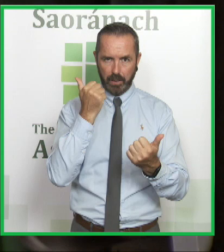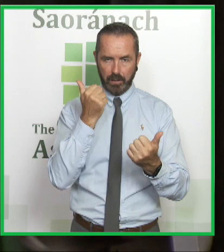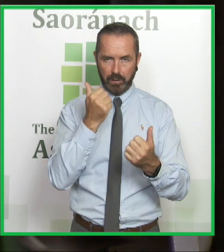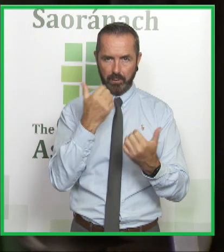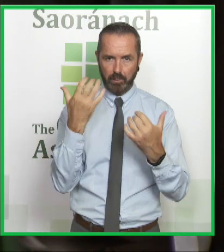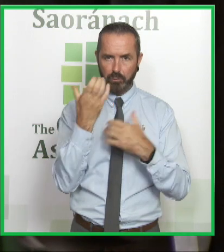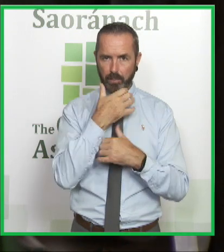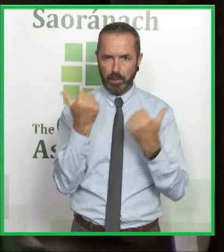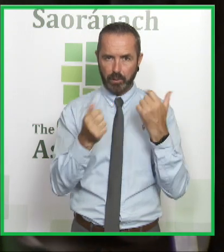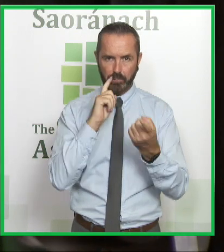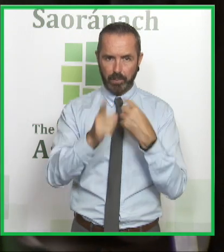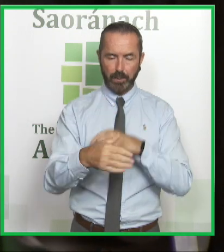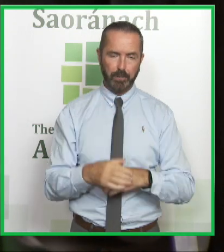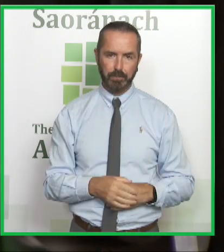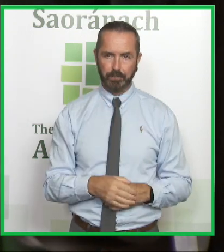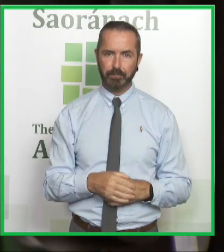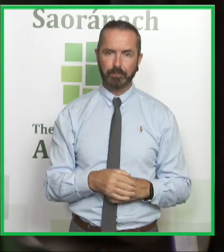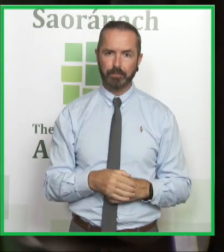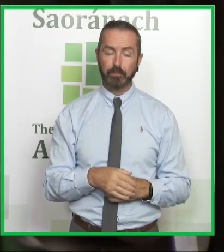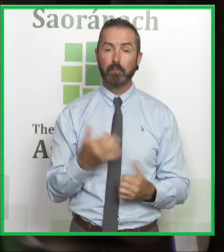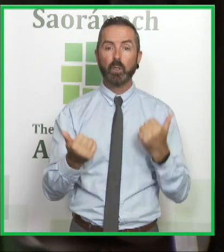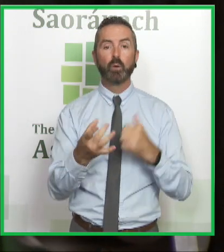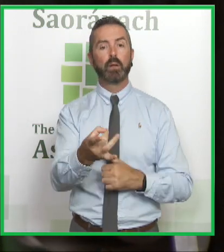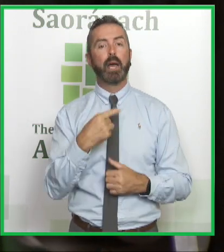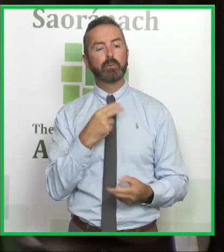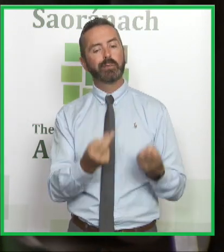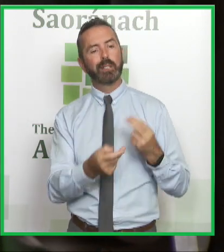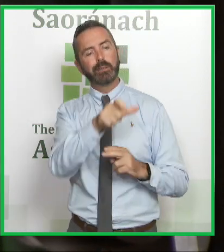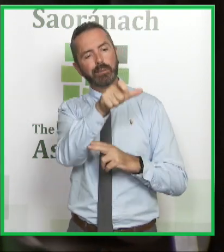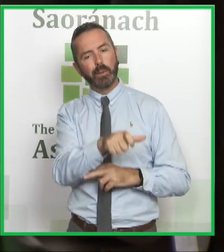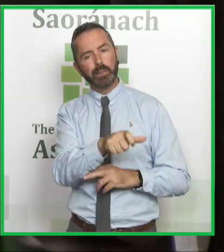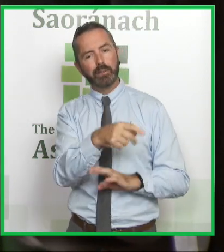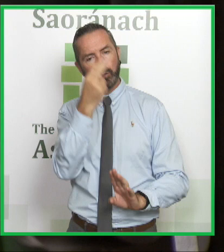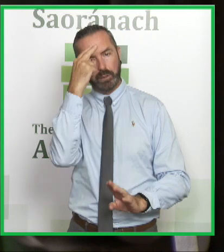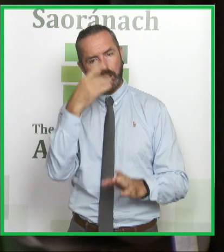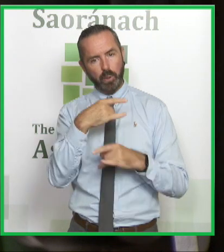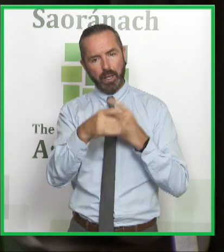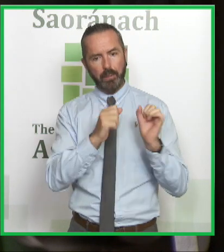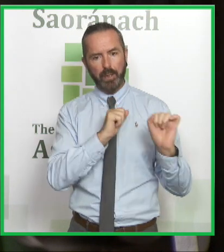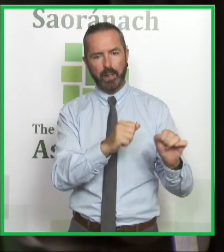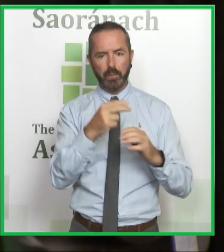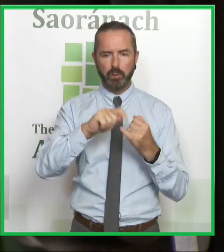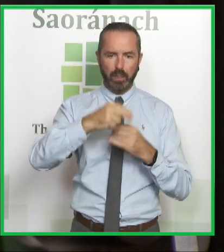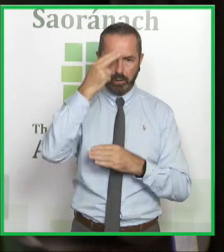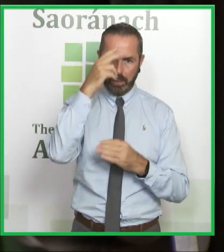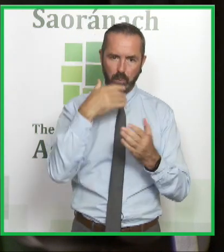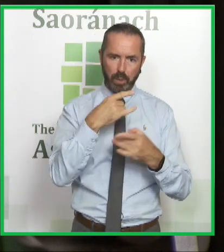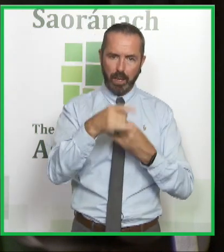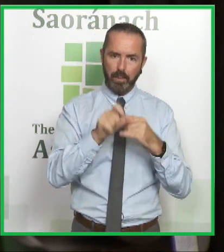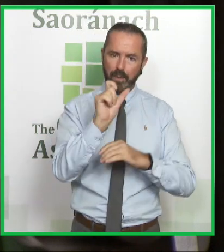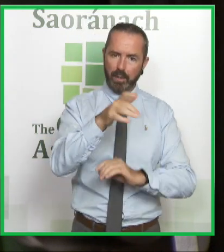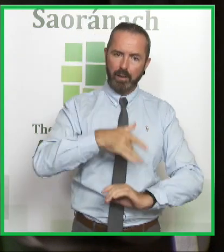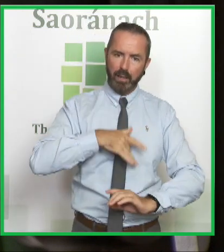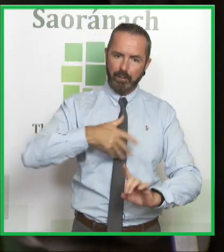by the court, the probation service assesses the person to understand what has happened and to understand what in the person's